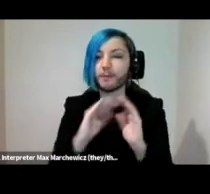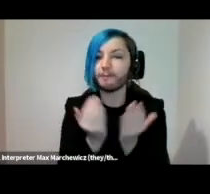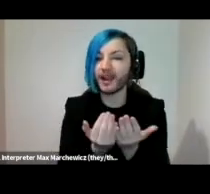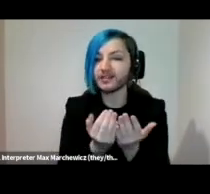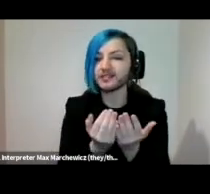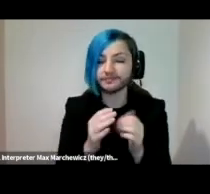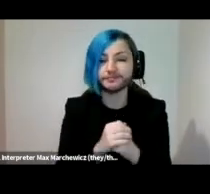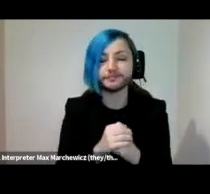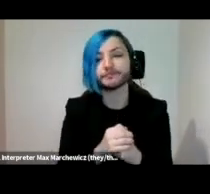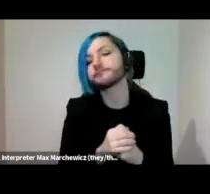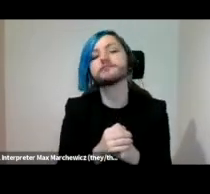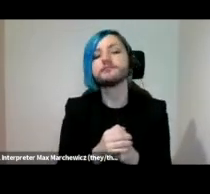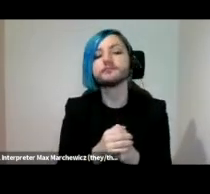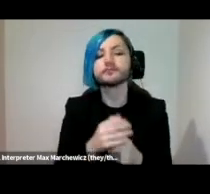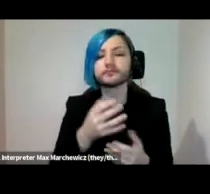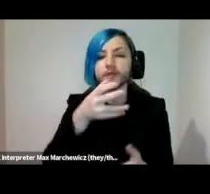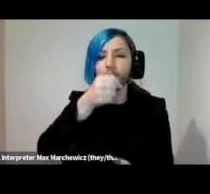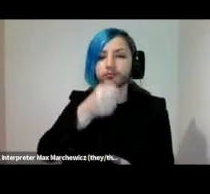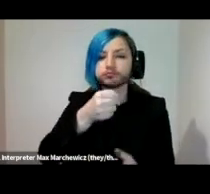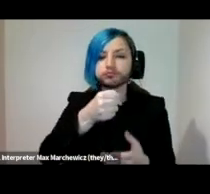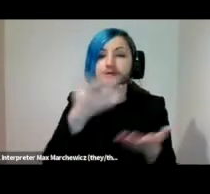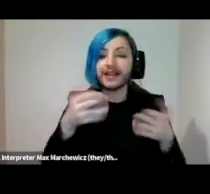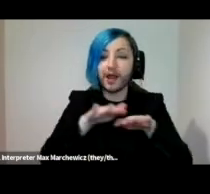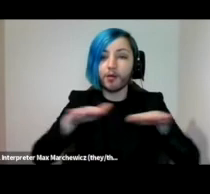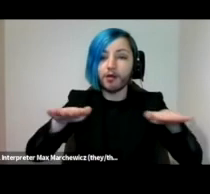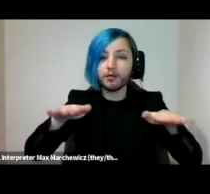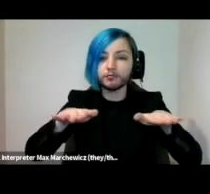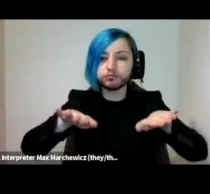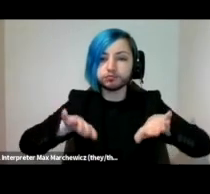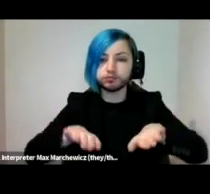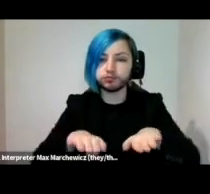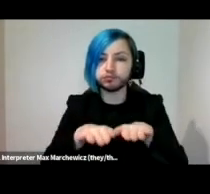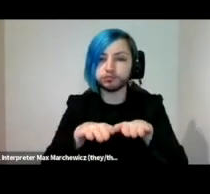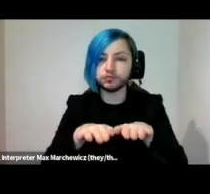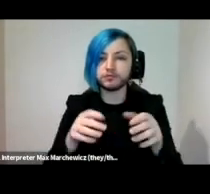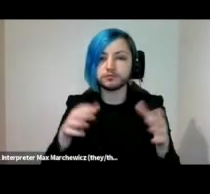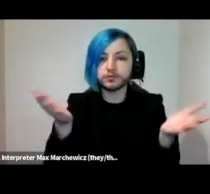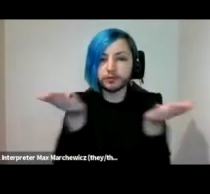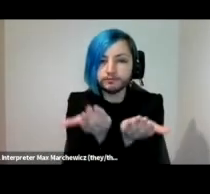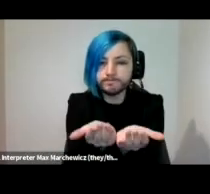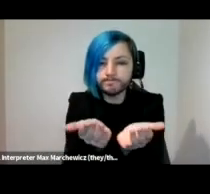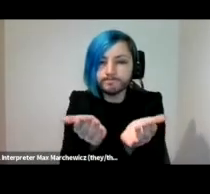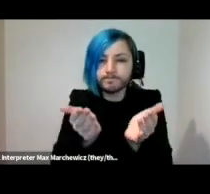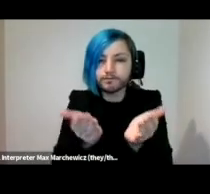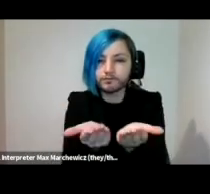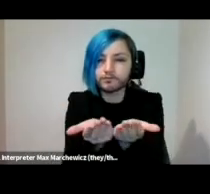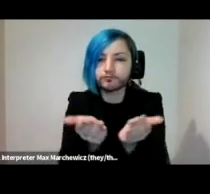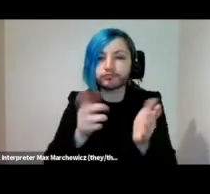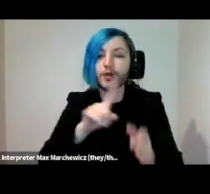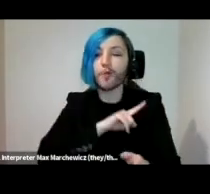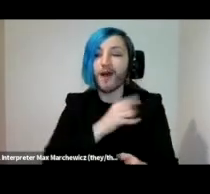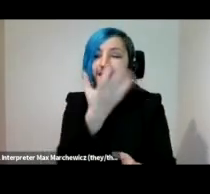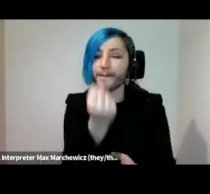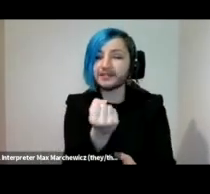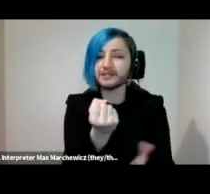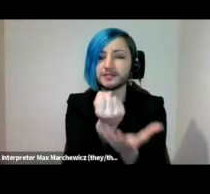and it curves the space around it. Our flat sort of sheet now starts to curve because of the mass that's been